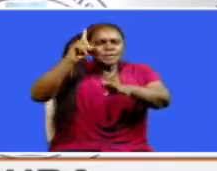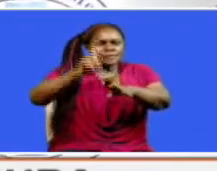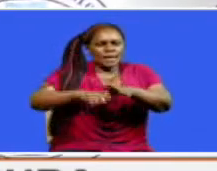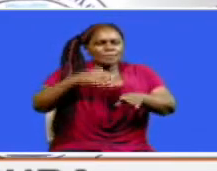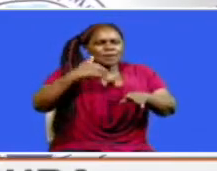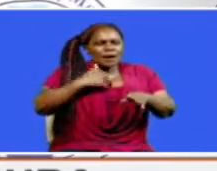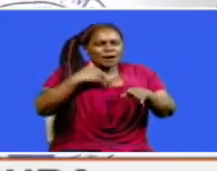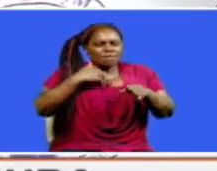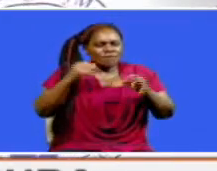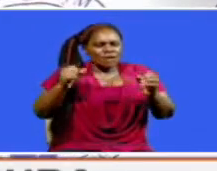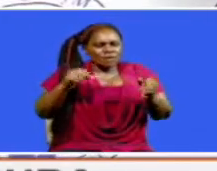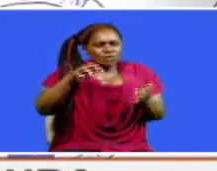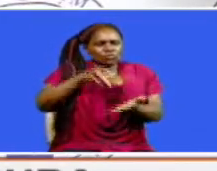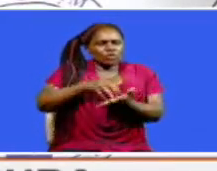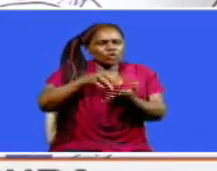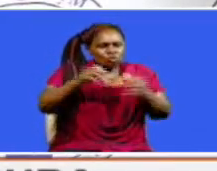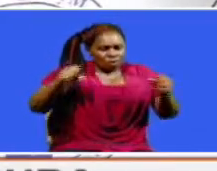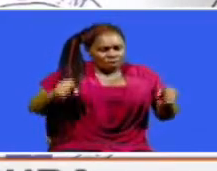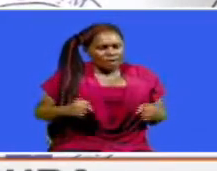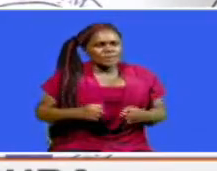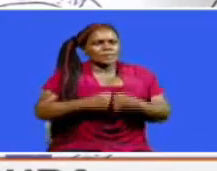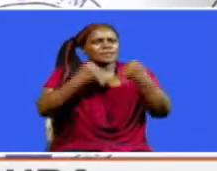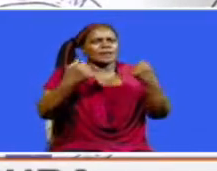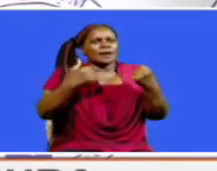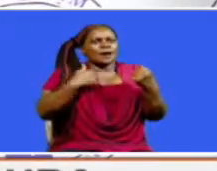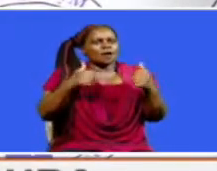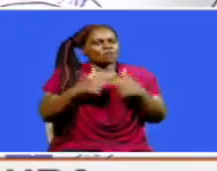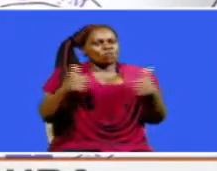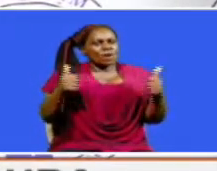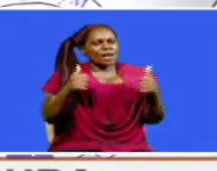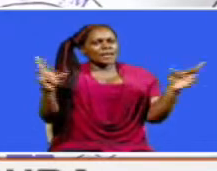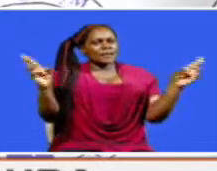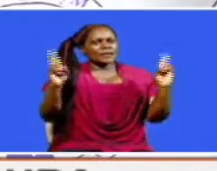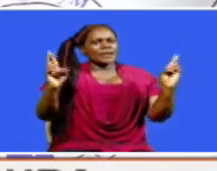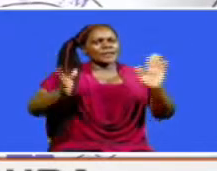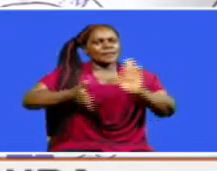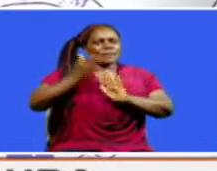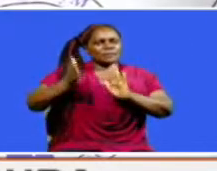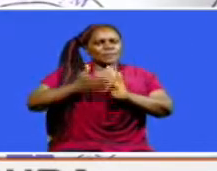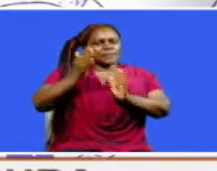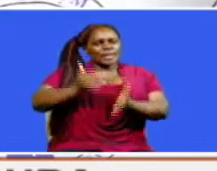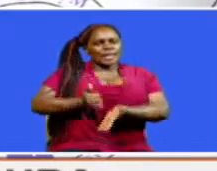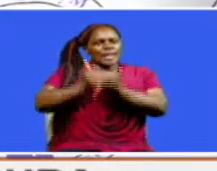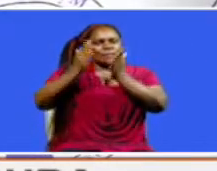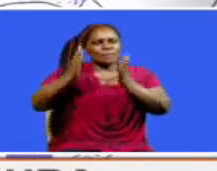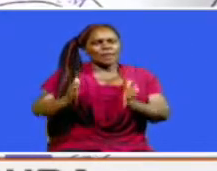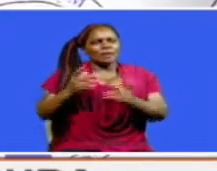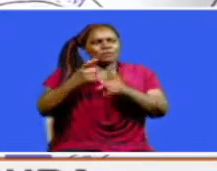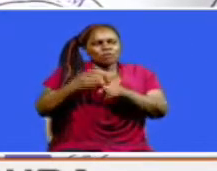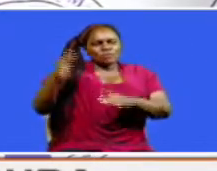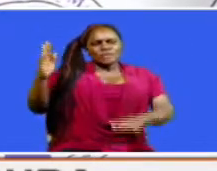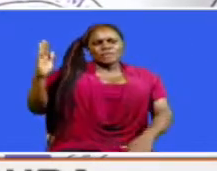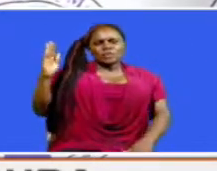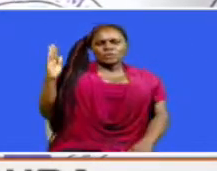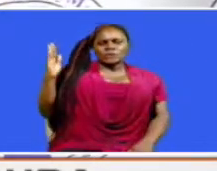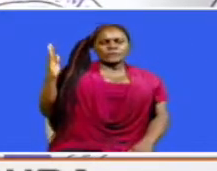there is an incident or accident that we have well prepared emergency responders. That's from the